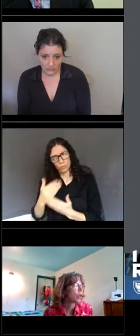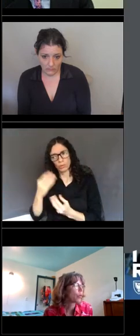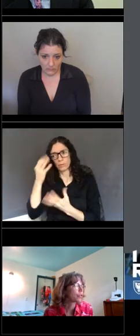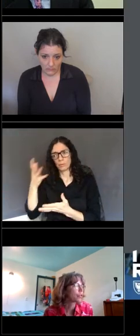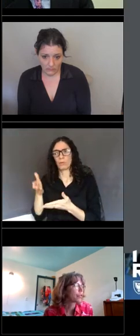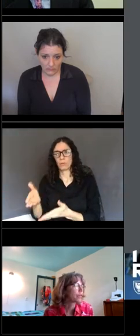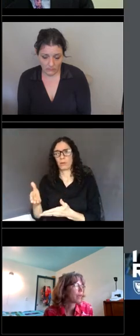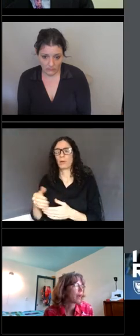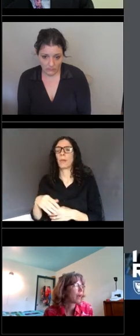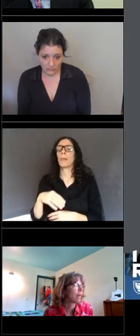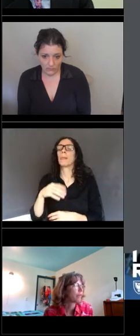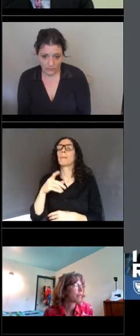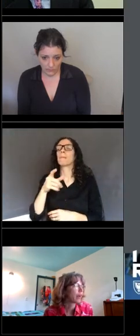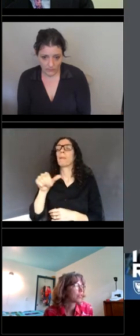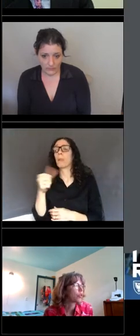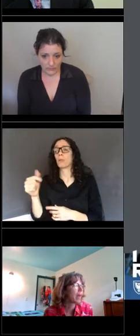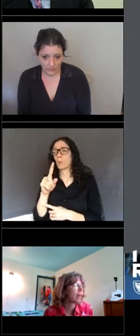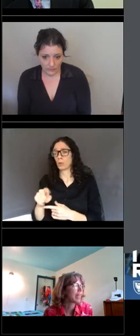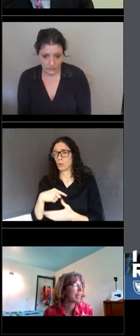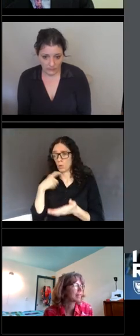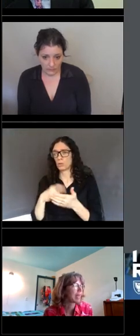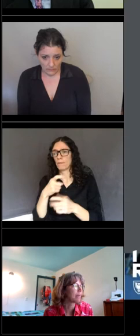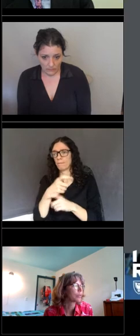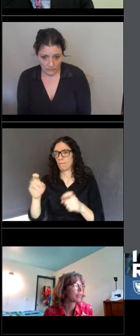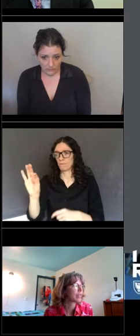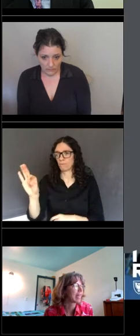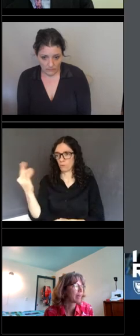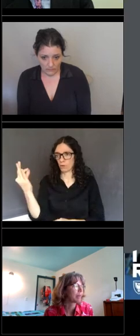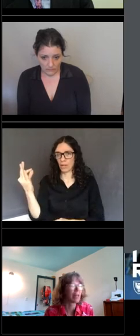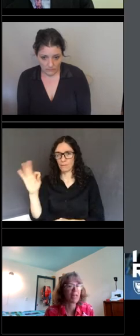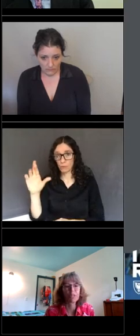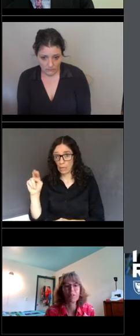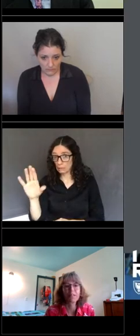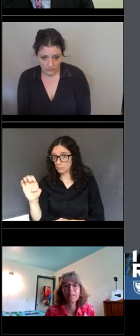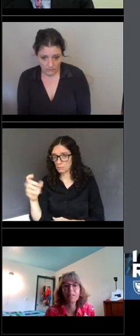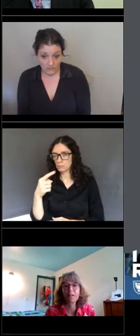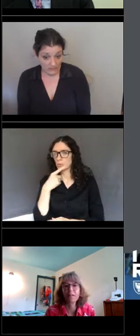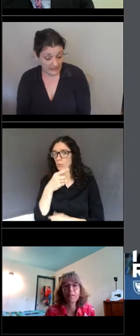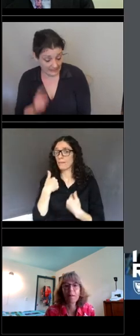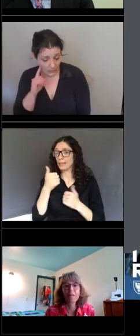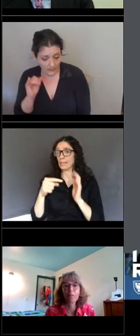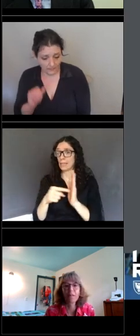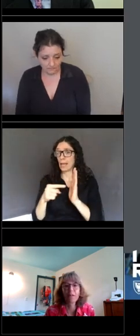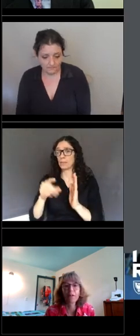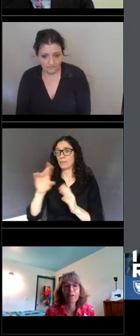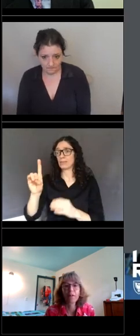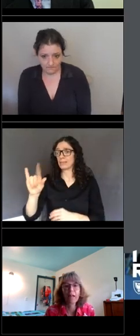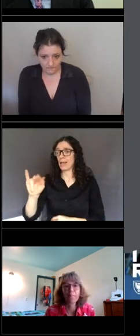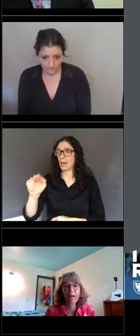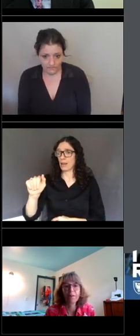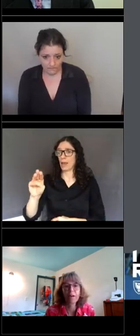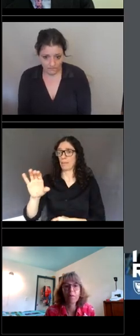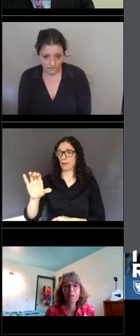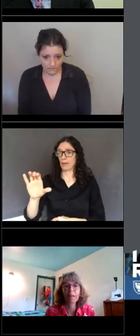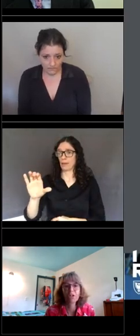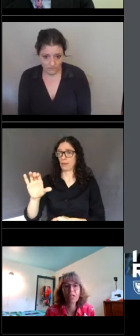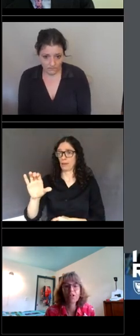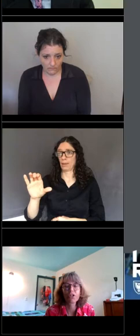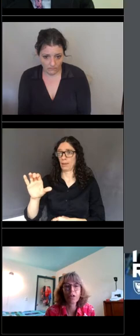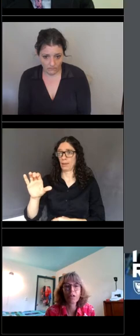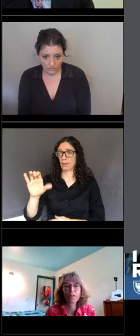I do have a question from France. Do you have any examples of dynamic management? This is a topic that we hear a lot about